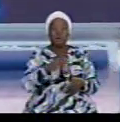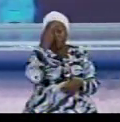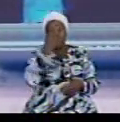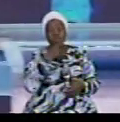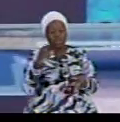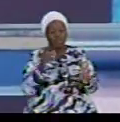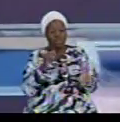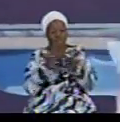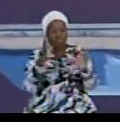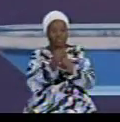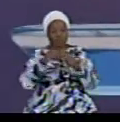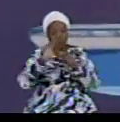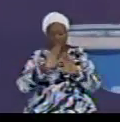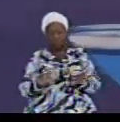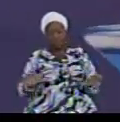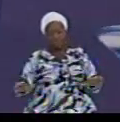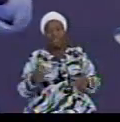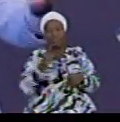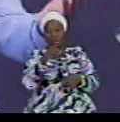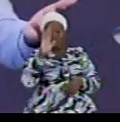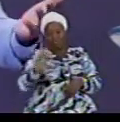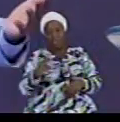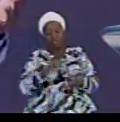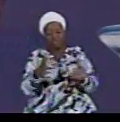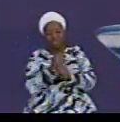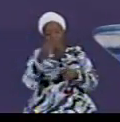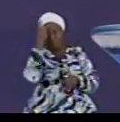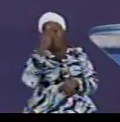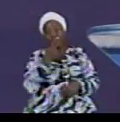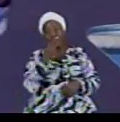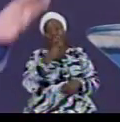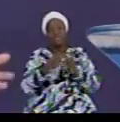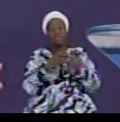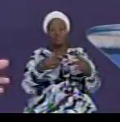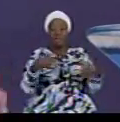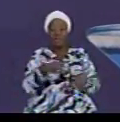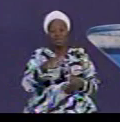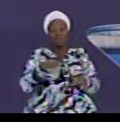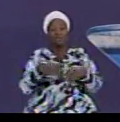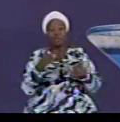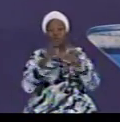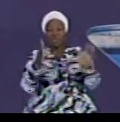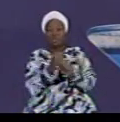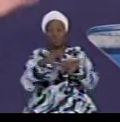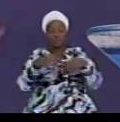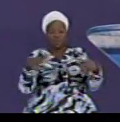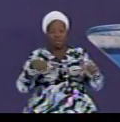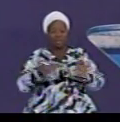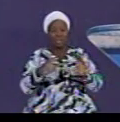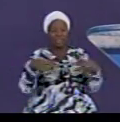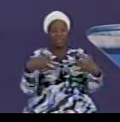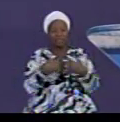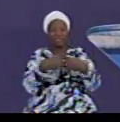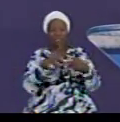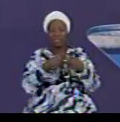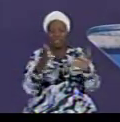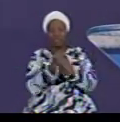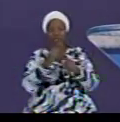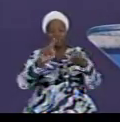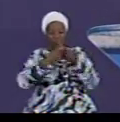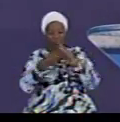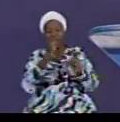Your child, it will get to your parents. It will get to your classmates. It will get to your friends. It will get